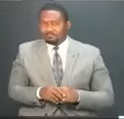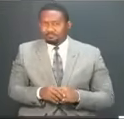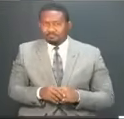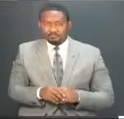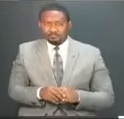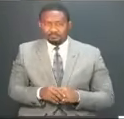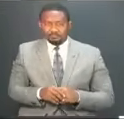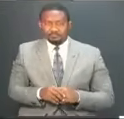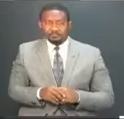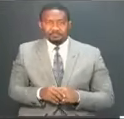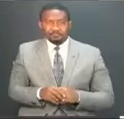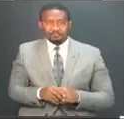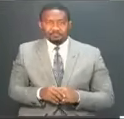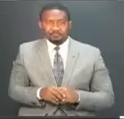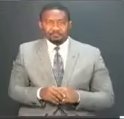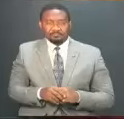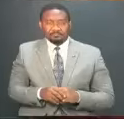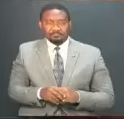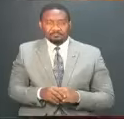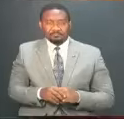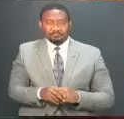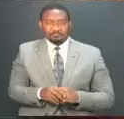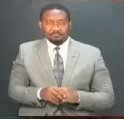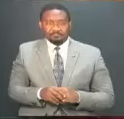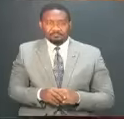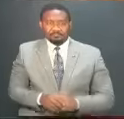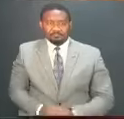of Defense. Mr. Speaker,